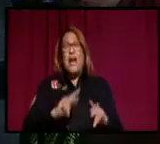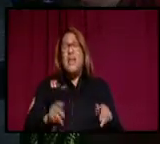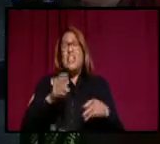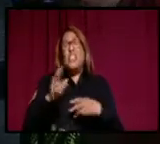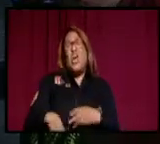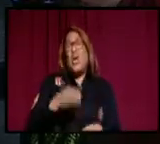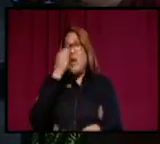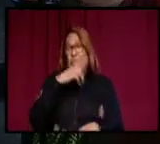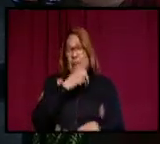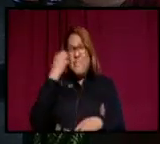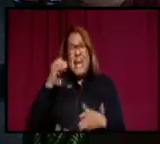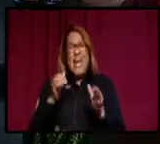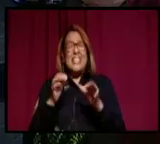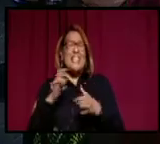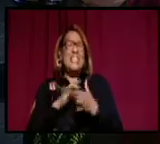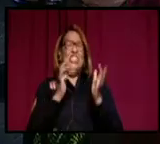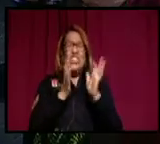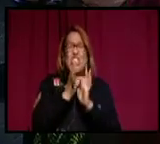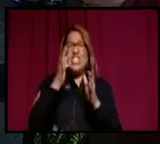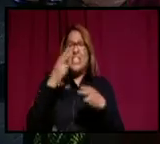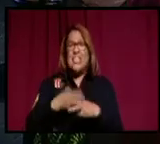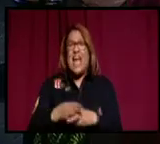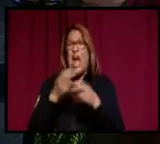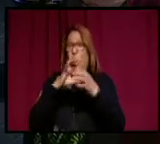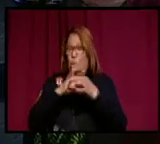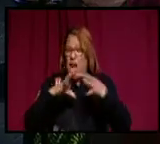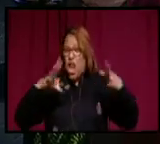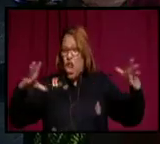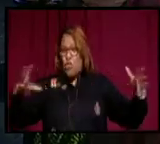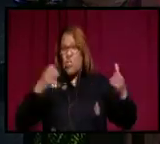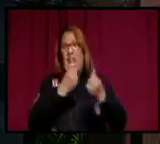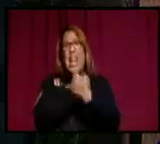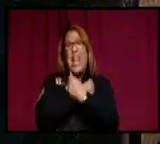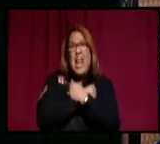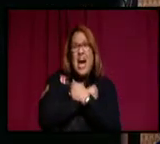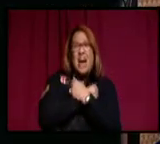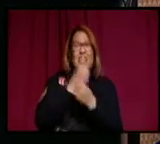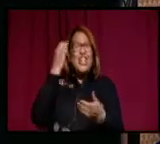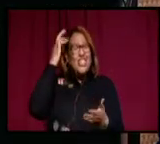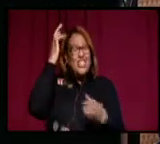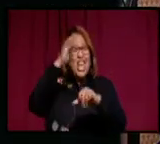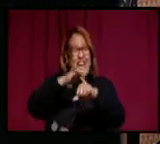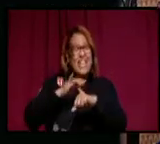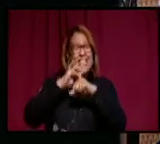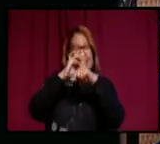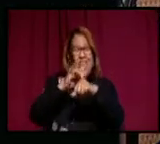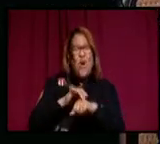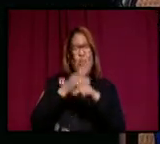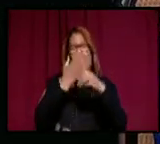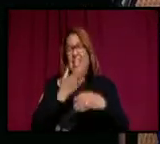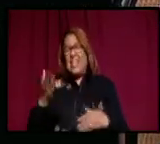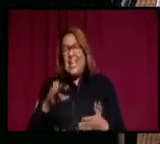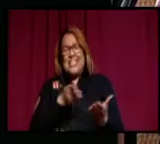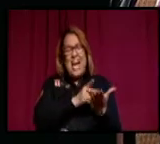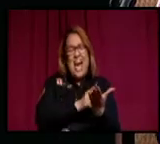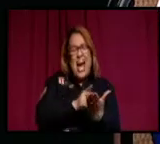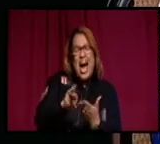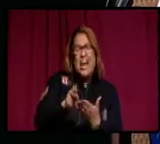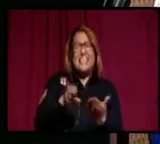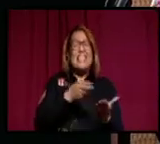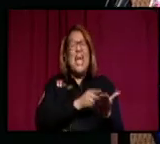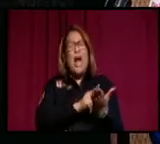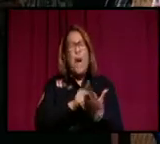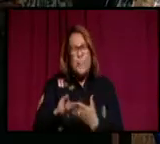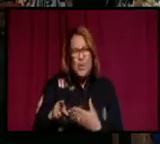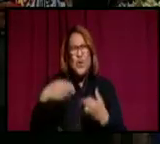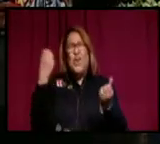fast in the name of Jesus. We loose your love, God. You said think on the things that are honest, that are pure, that are